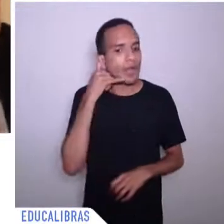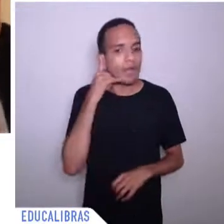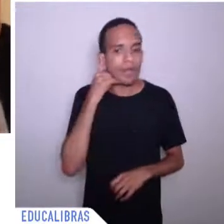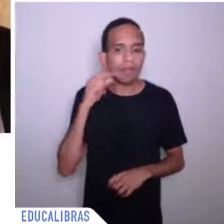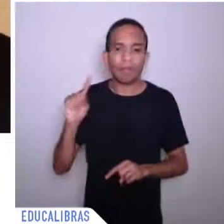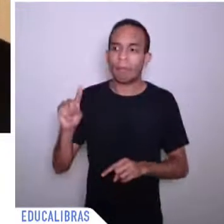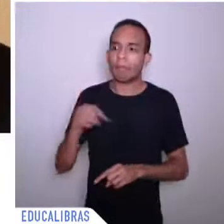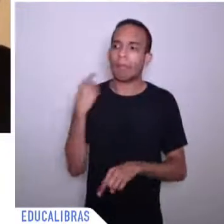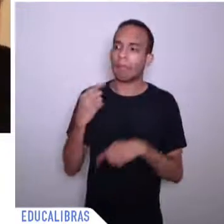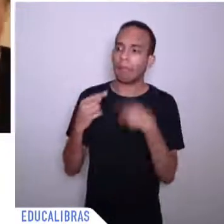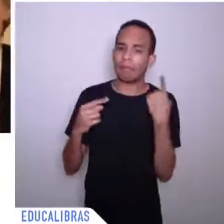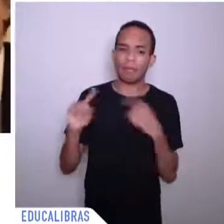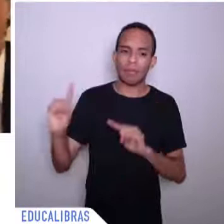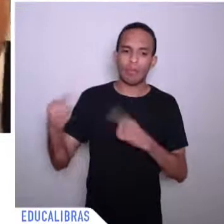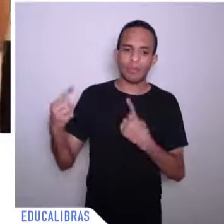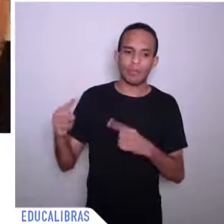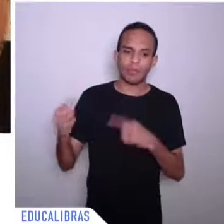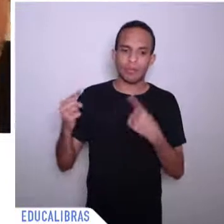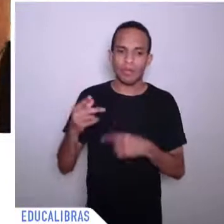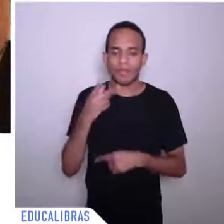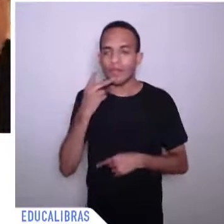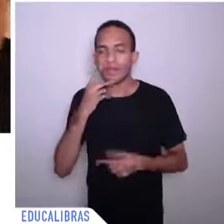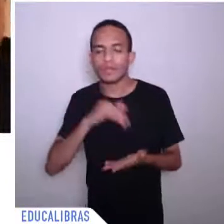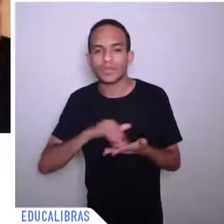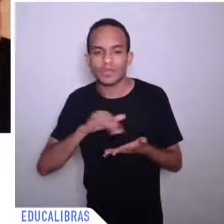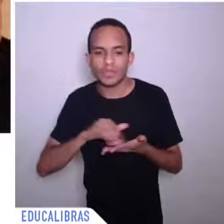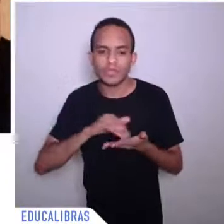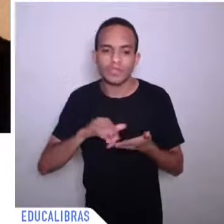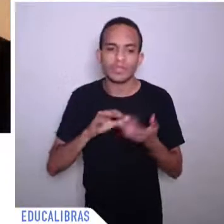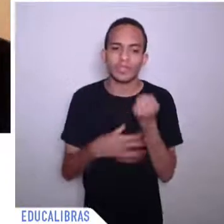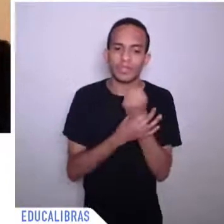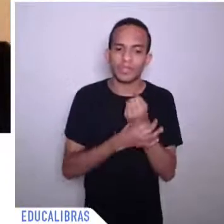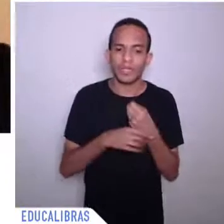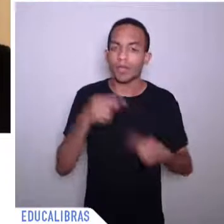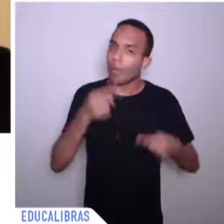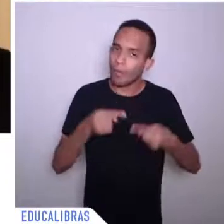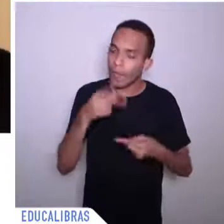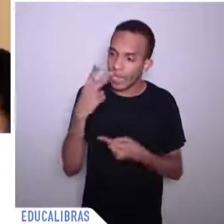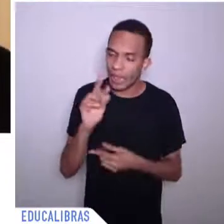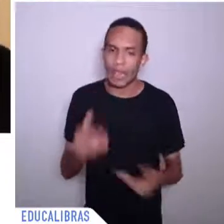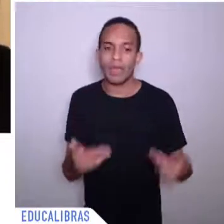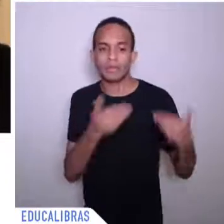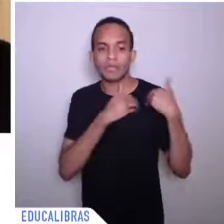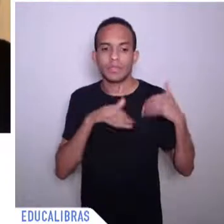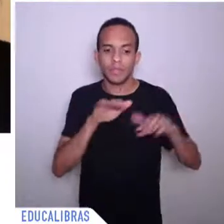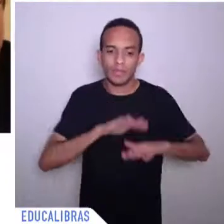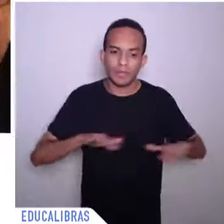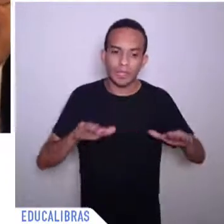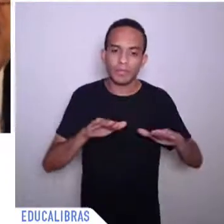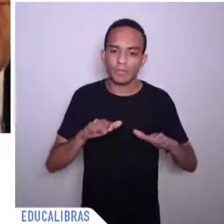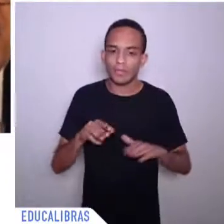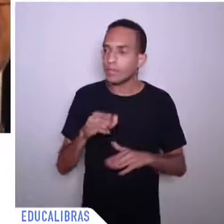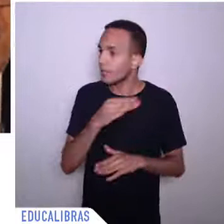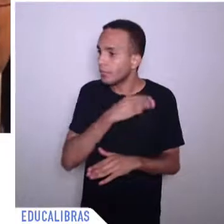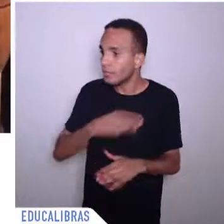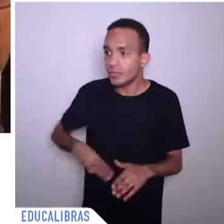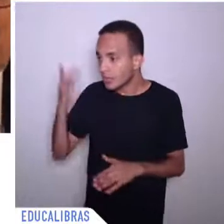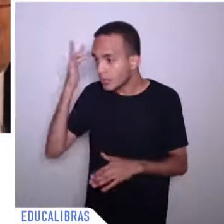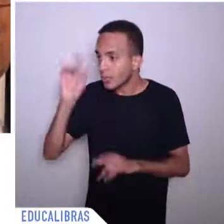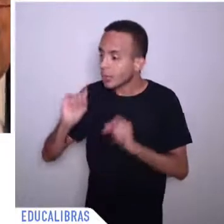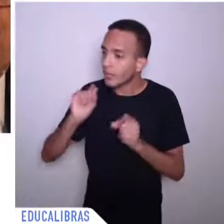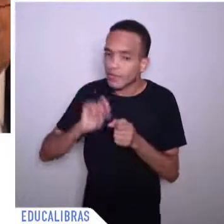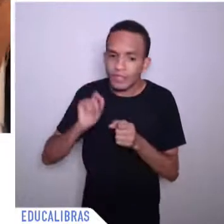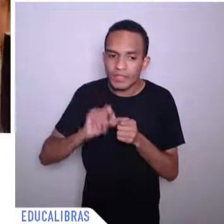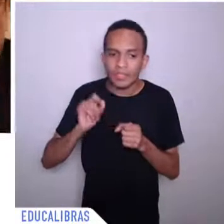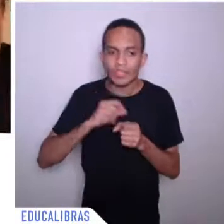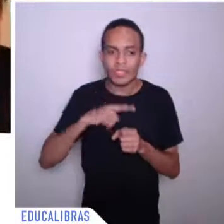of Representatives. And I thought, well, they're going to get in here and kill us. And those responsible,